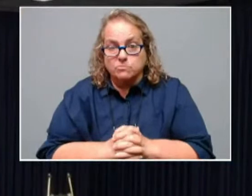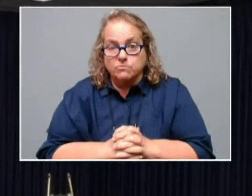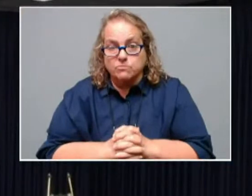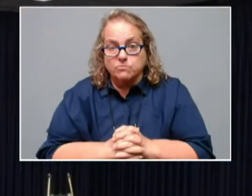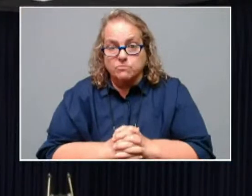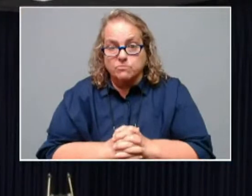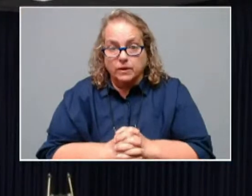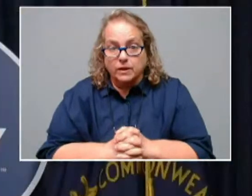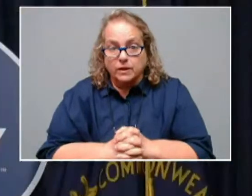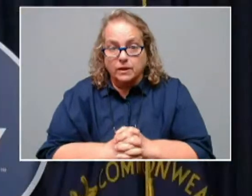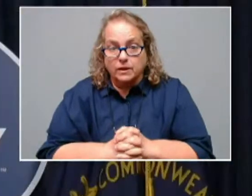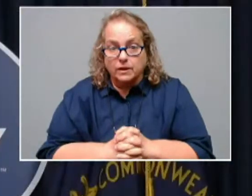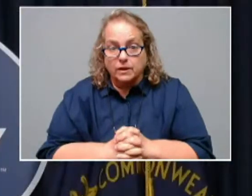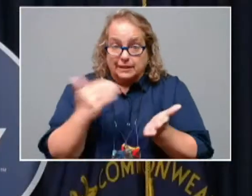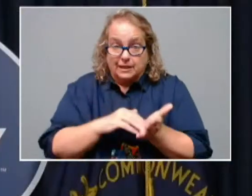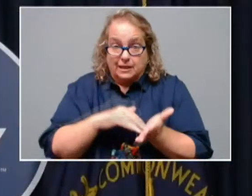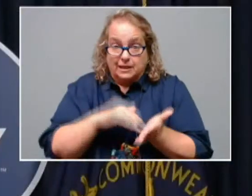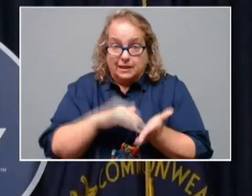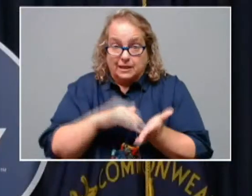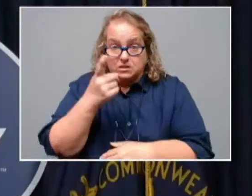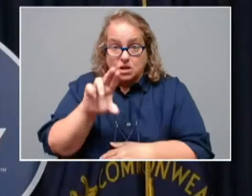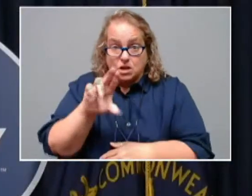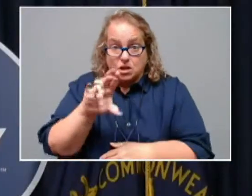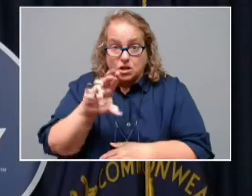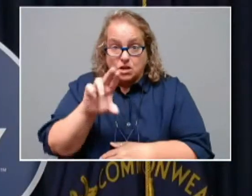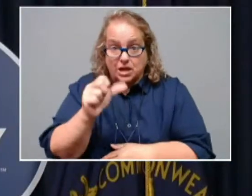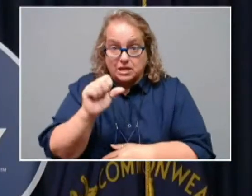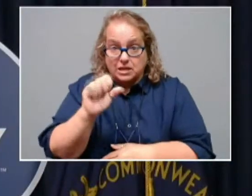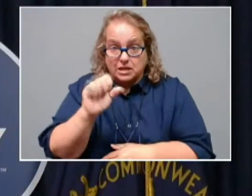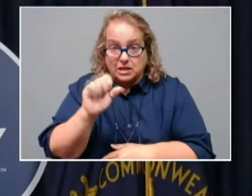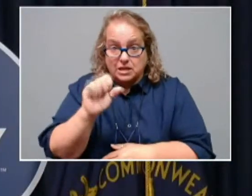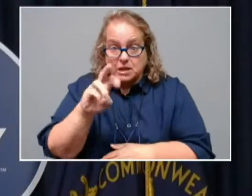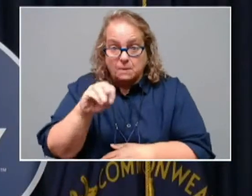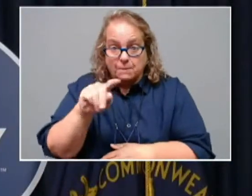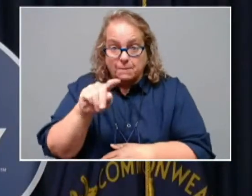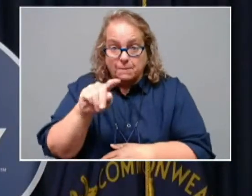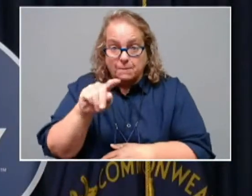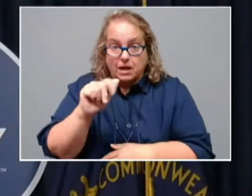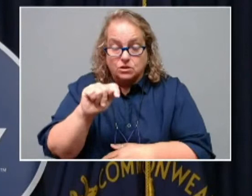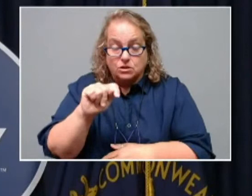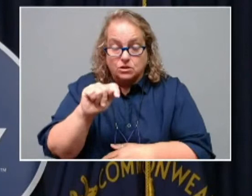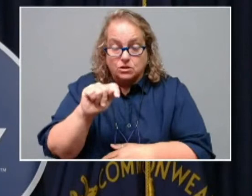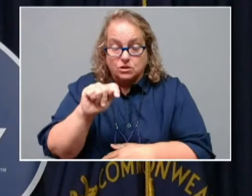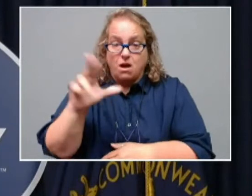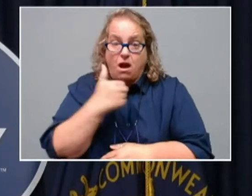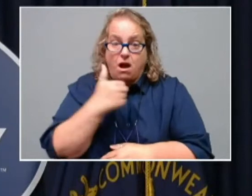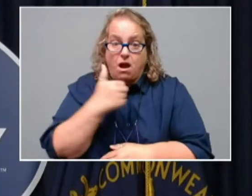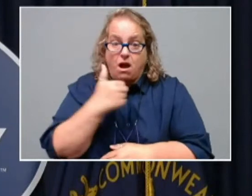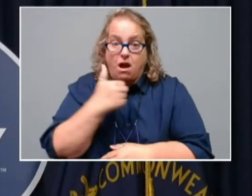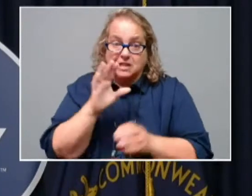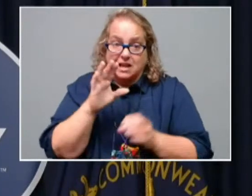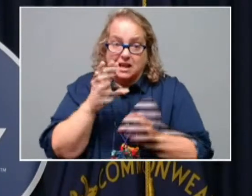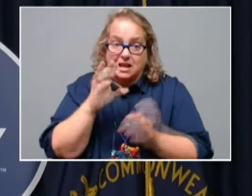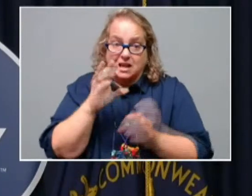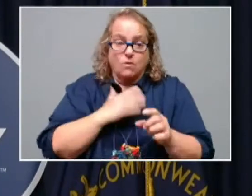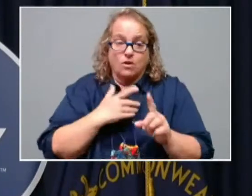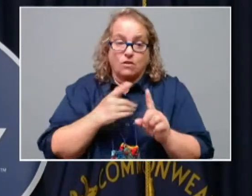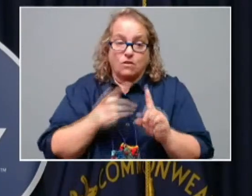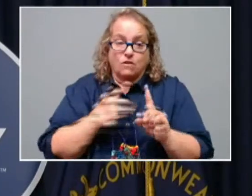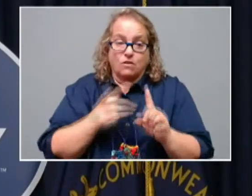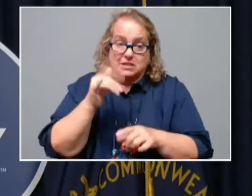So again, that's Dr. Jason Smith, heading U of L Hospital's efforts. He was our first Kentuckian